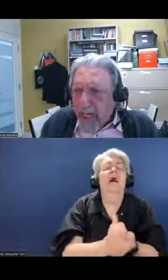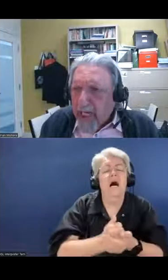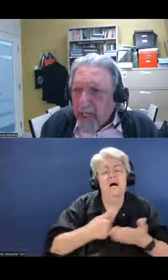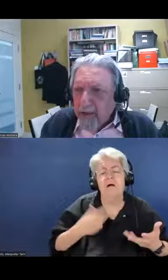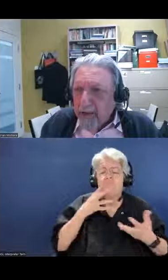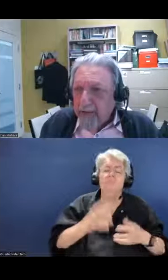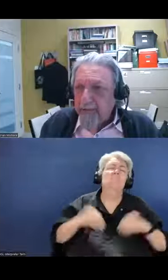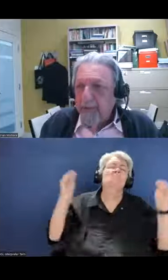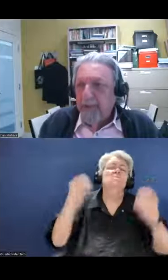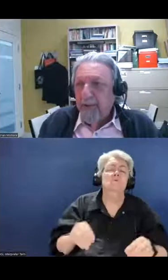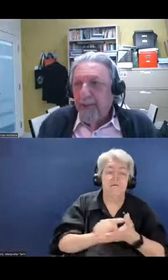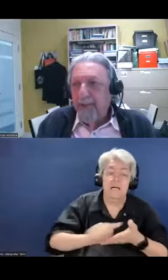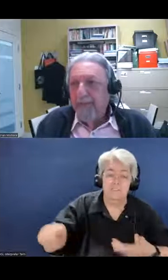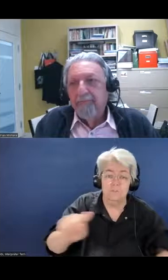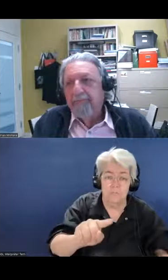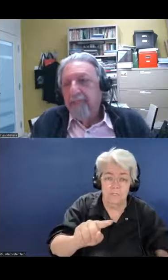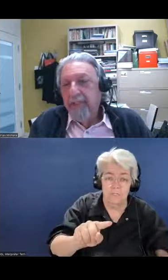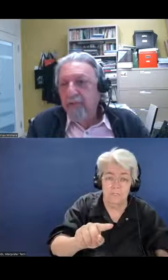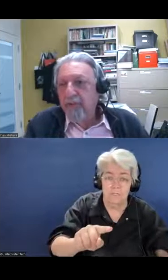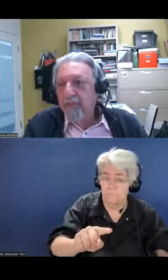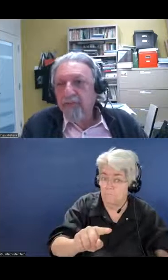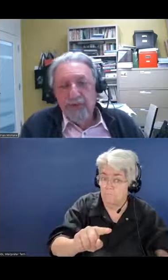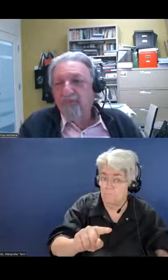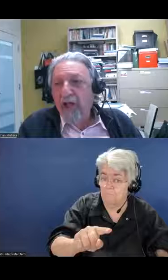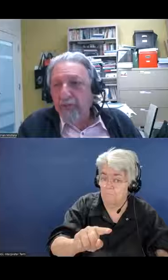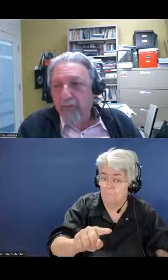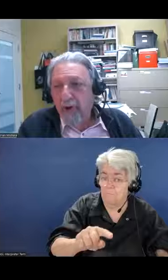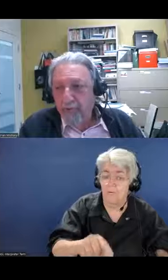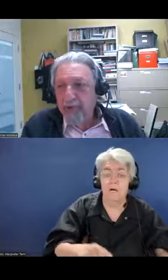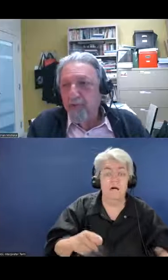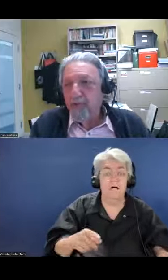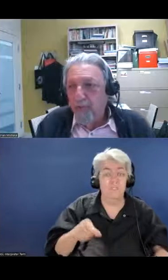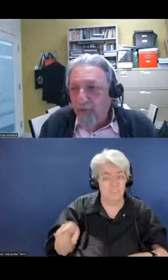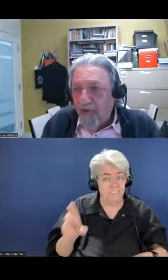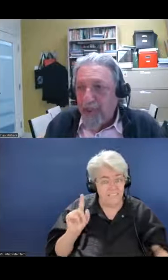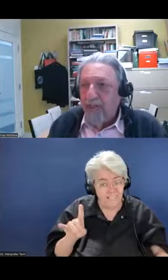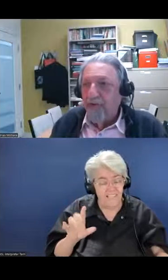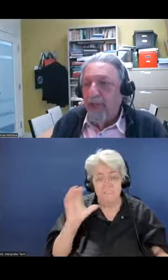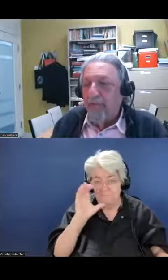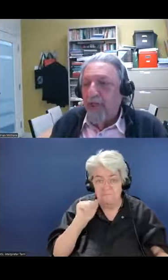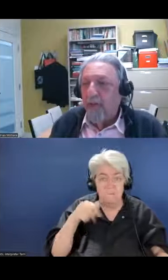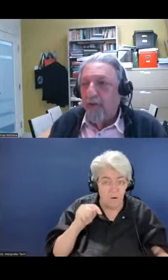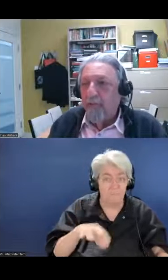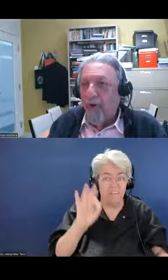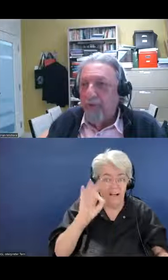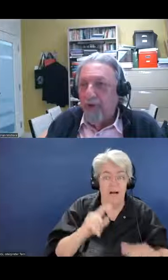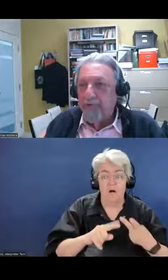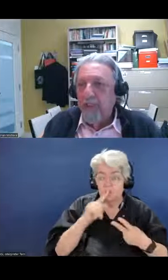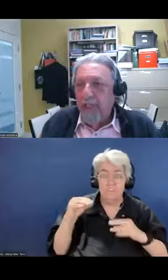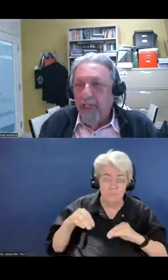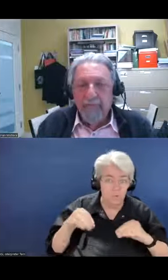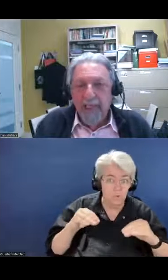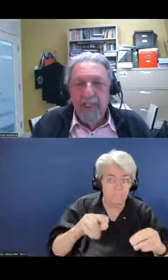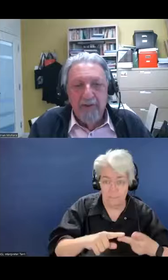next week. And she found an apartment, she was moving, and she had made a lot of